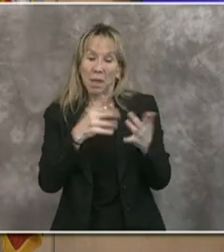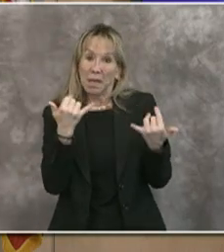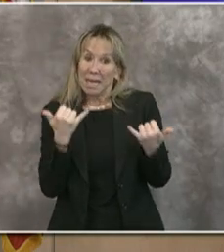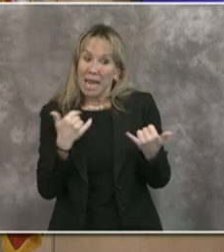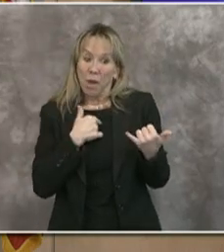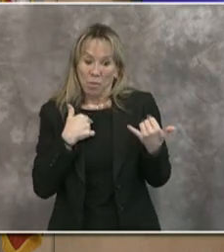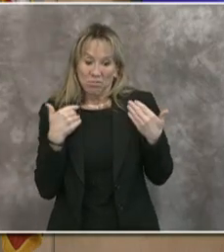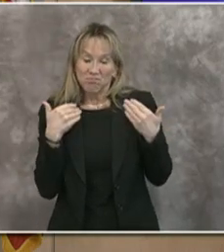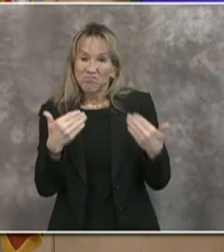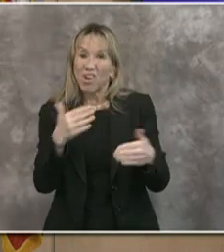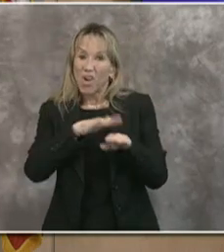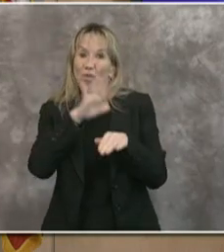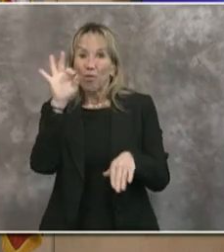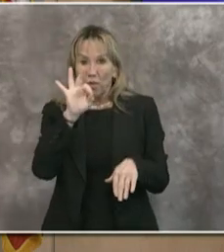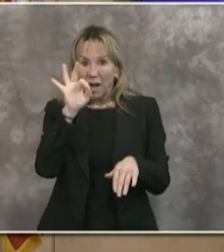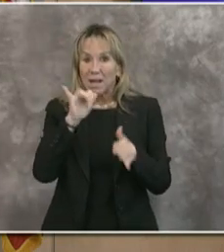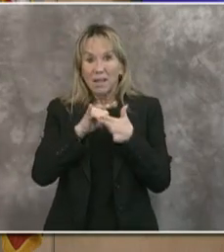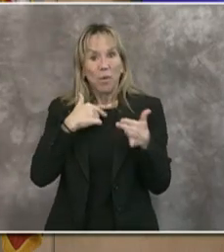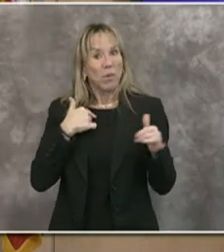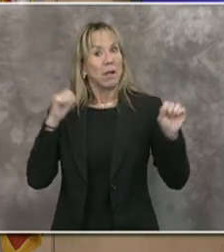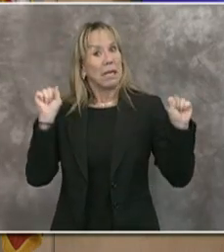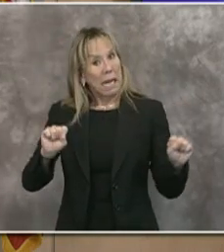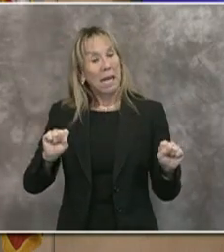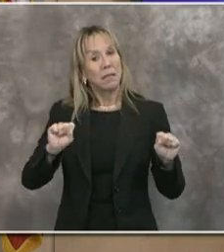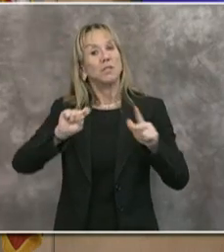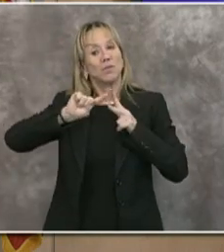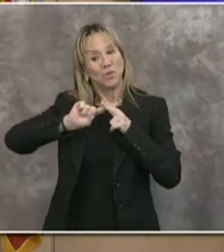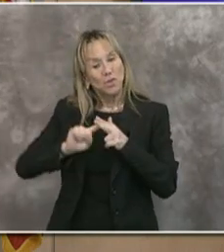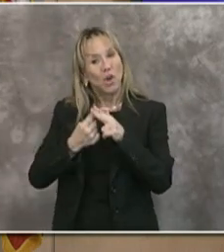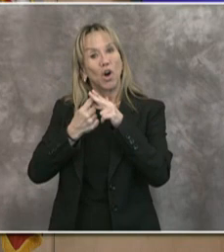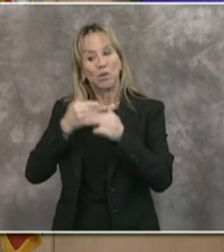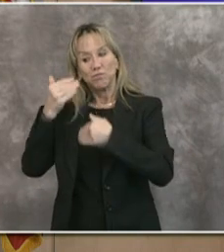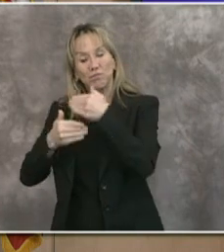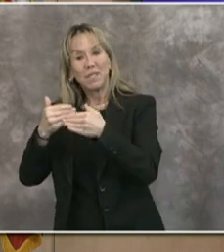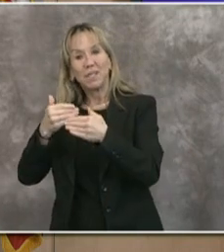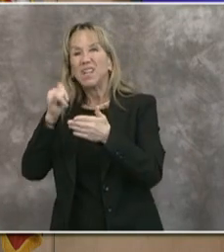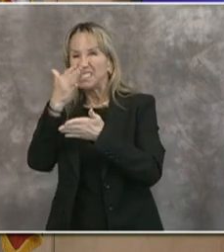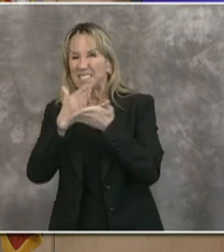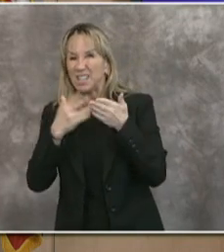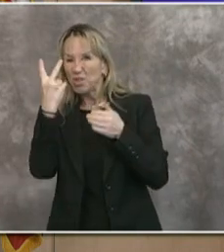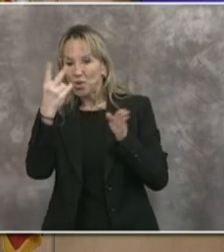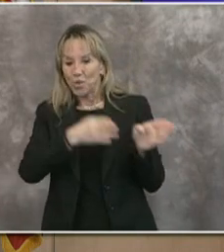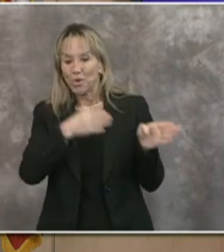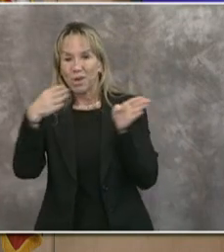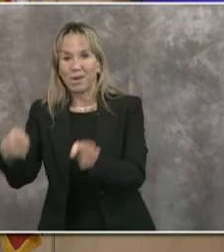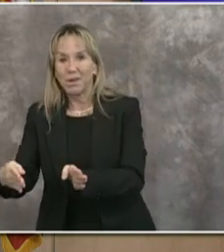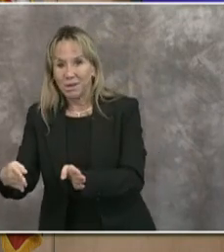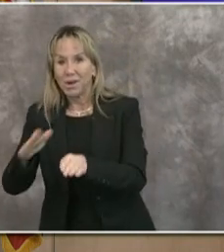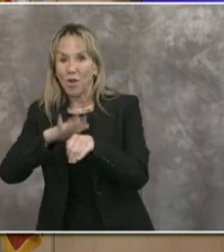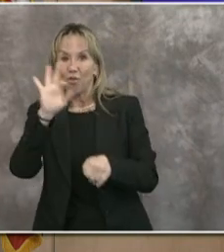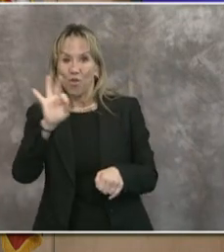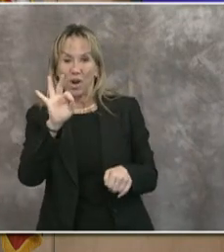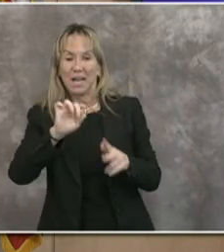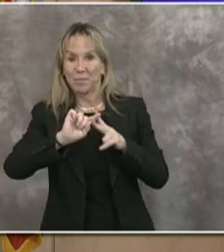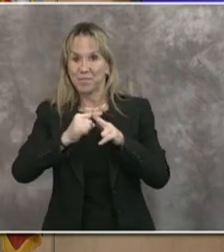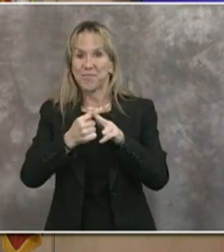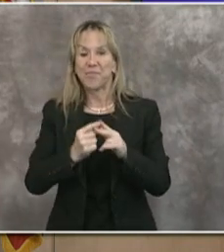Friday, consistent with the governor's guidance, that we can make an initial step into stage 2 on